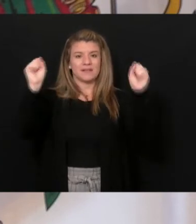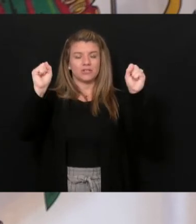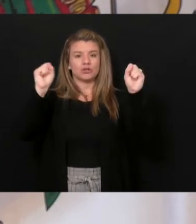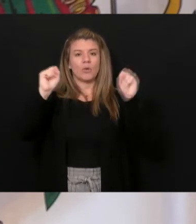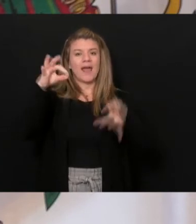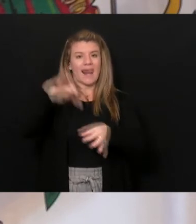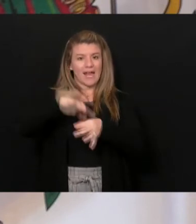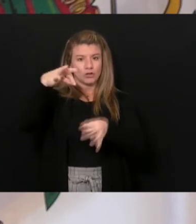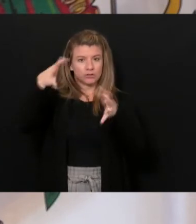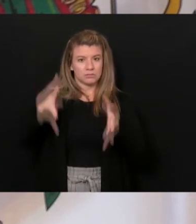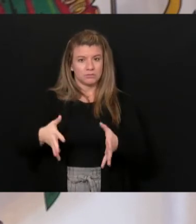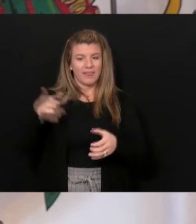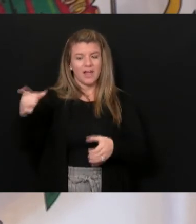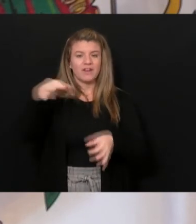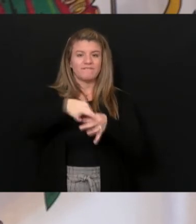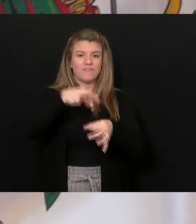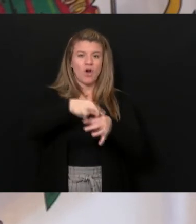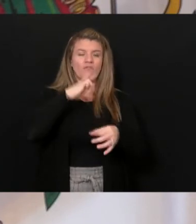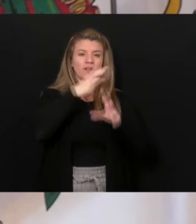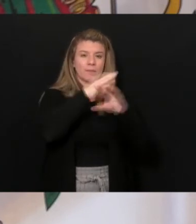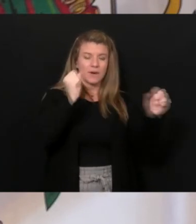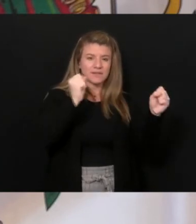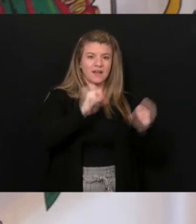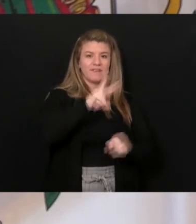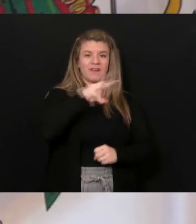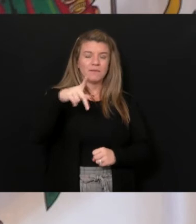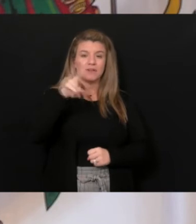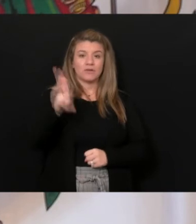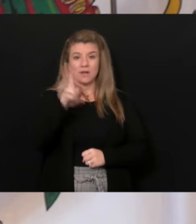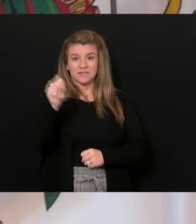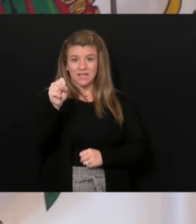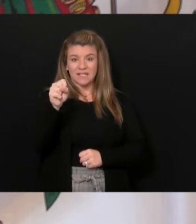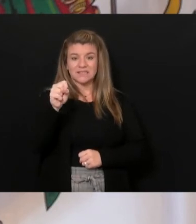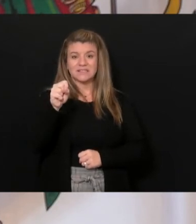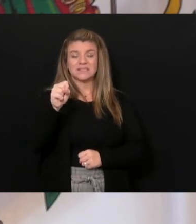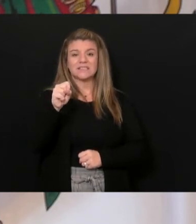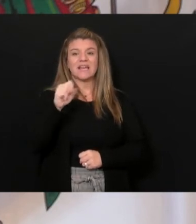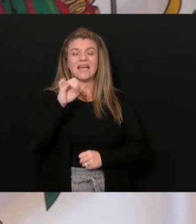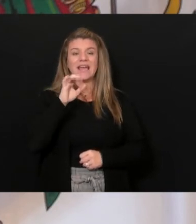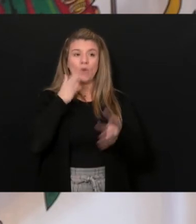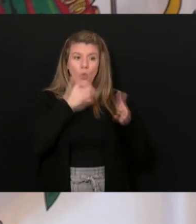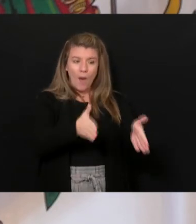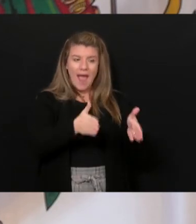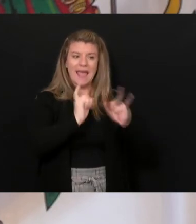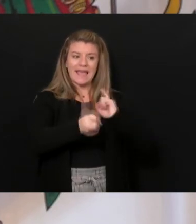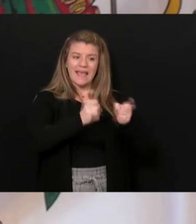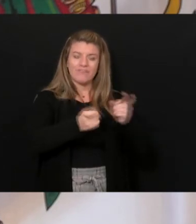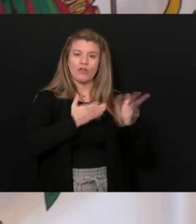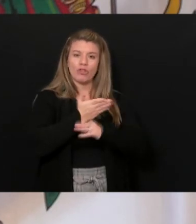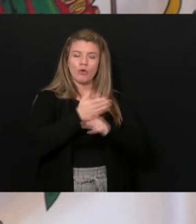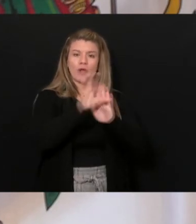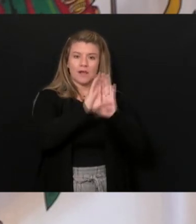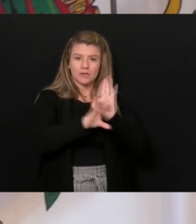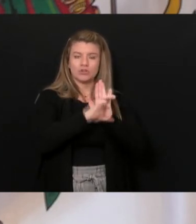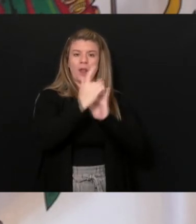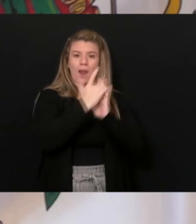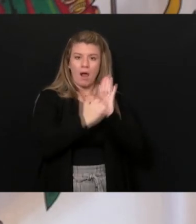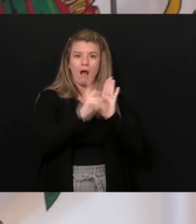electors to vote for the President and the Vice President of the United States in the manner prescribed by the Constitution and the laws of the